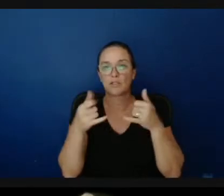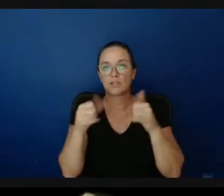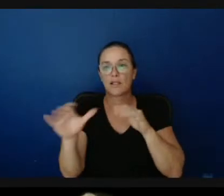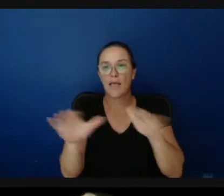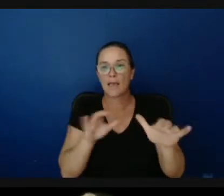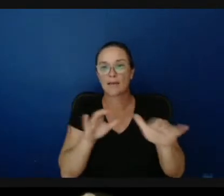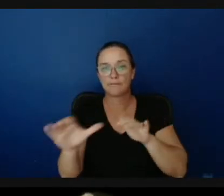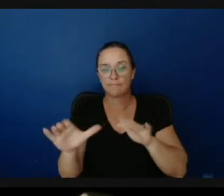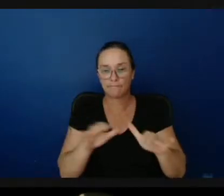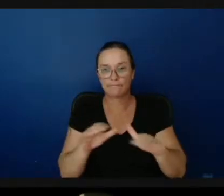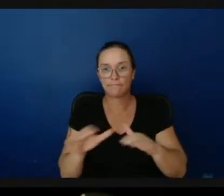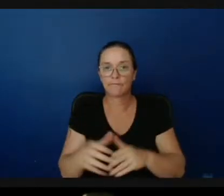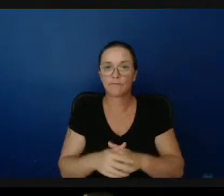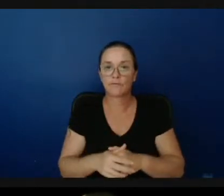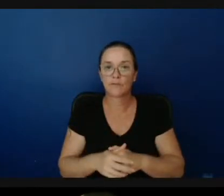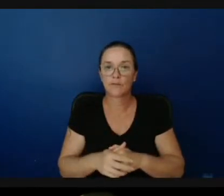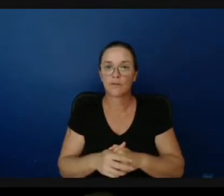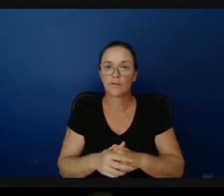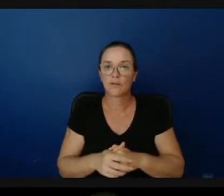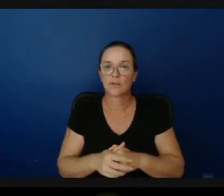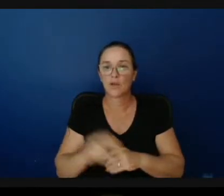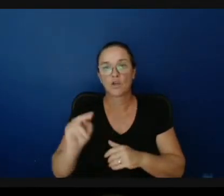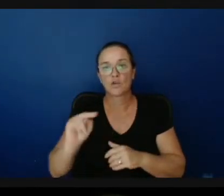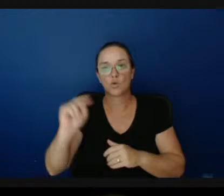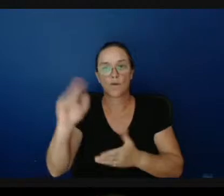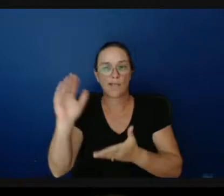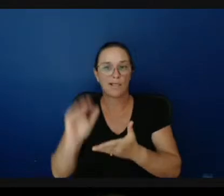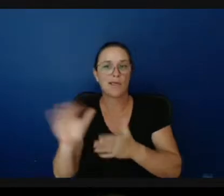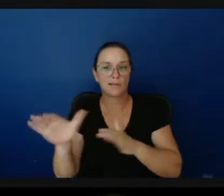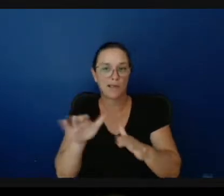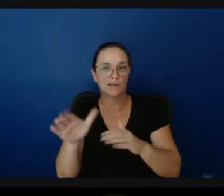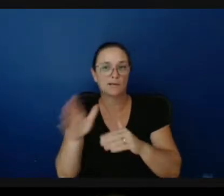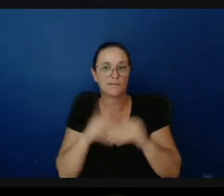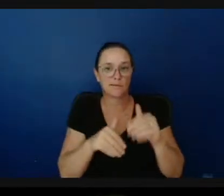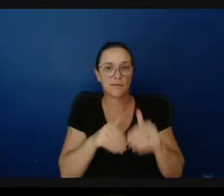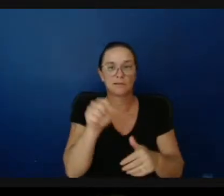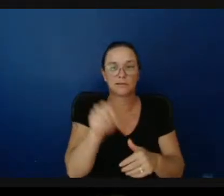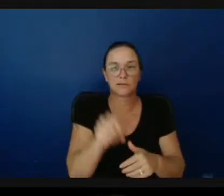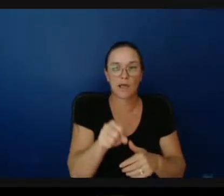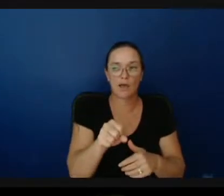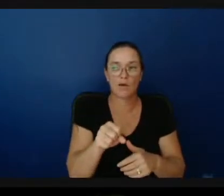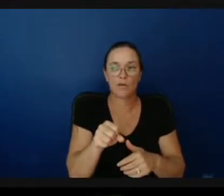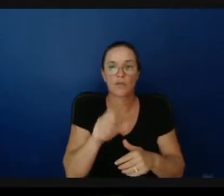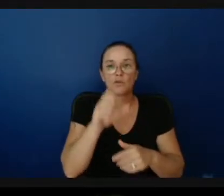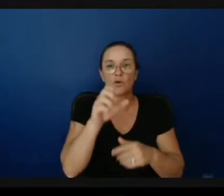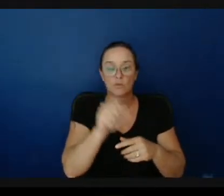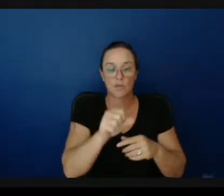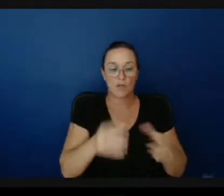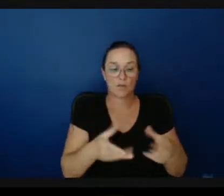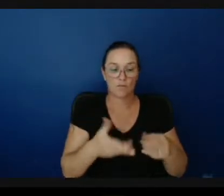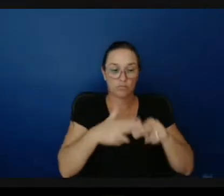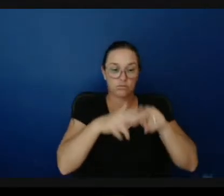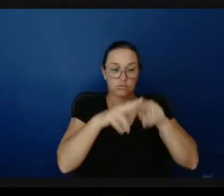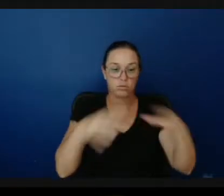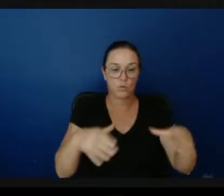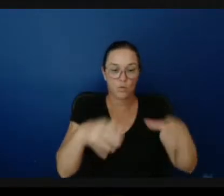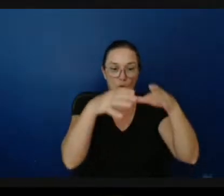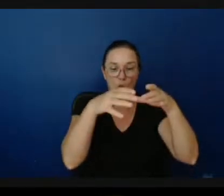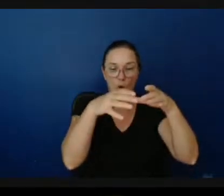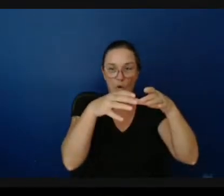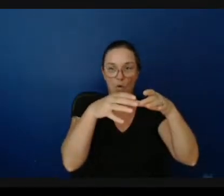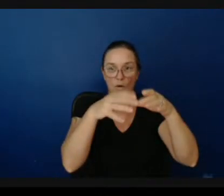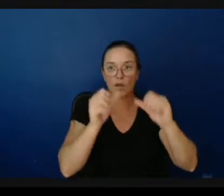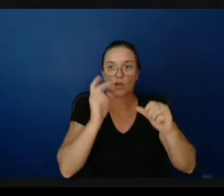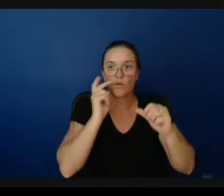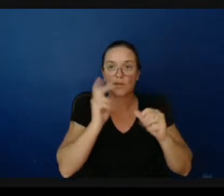south vent usually more active than the north vent, leading to a larger cone and larger outflows. You see some chunks of cone